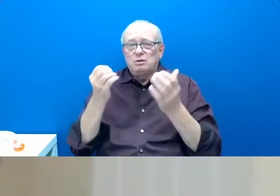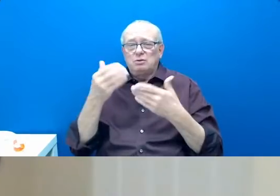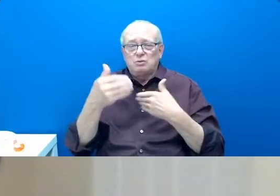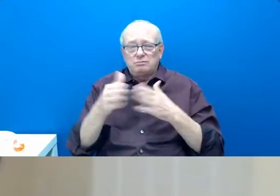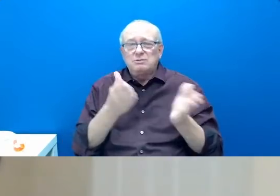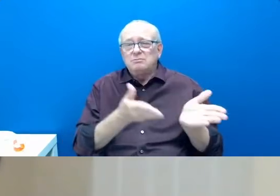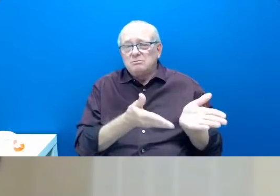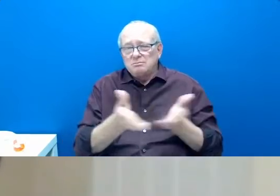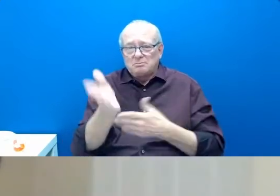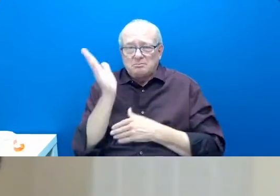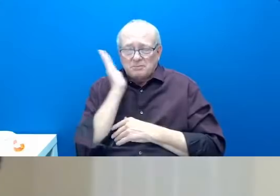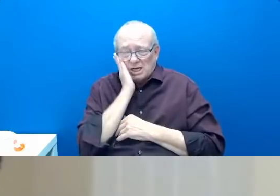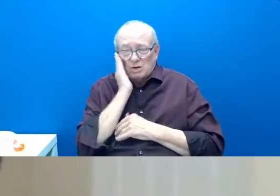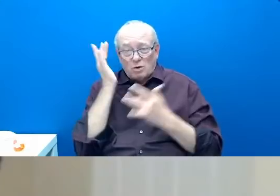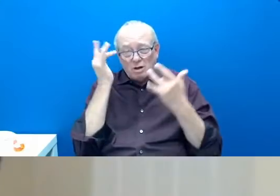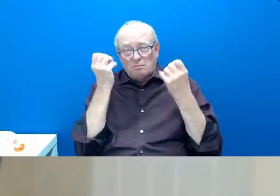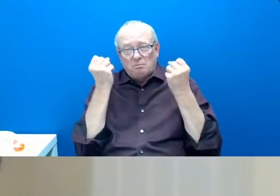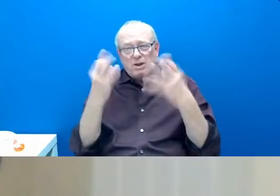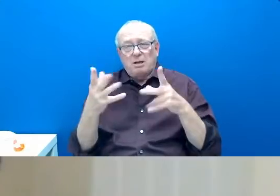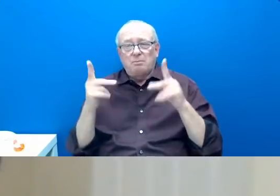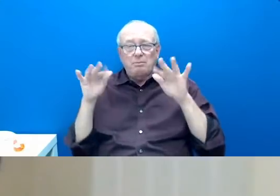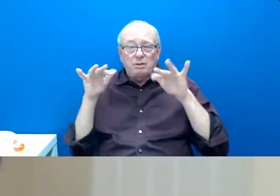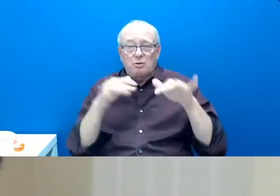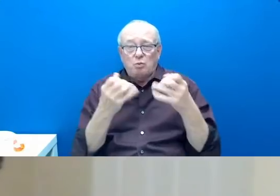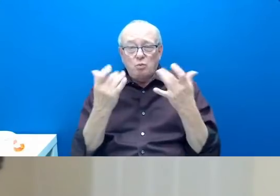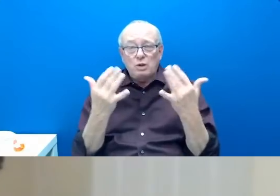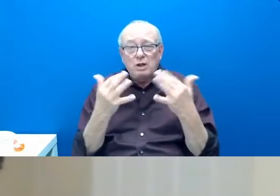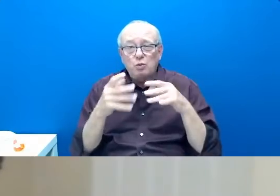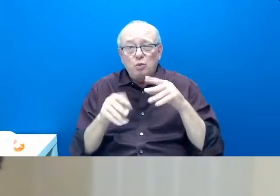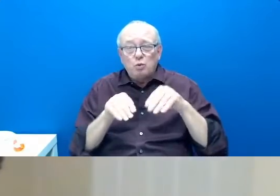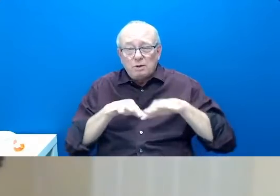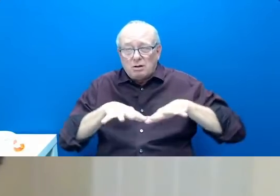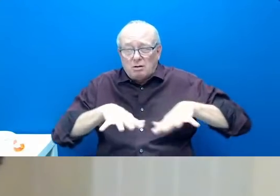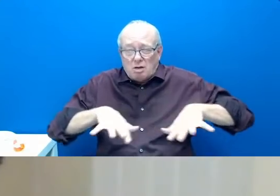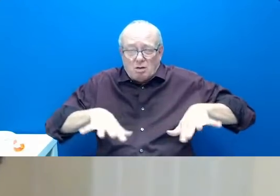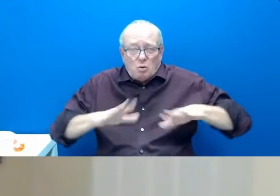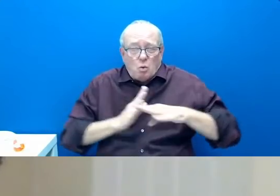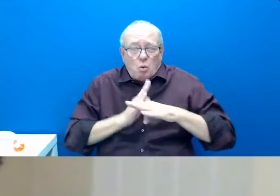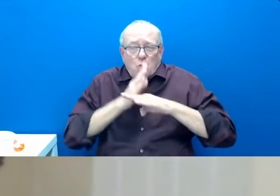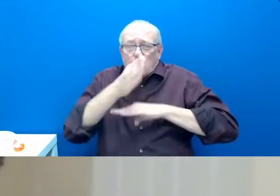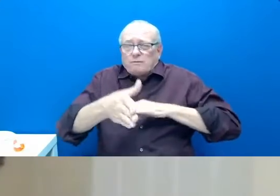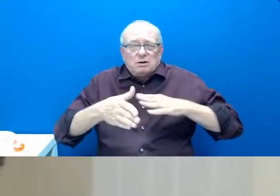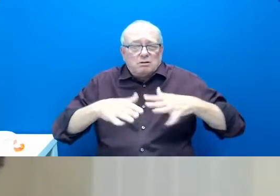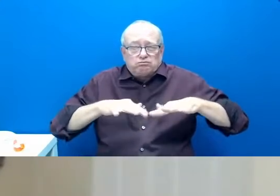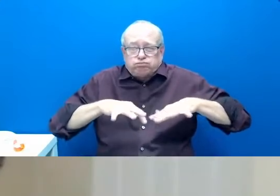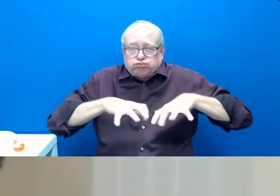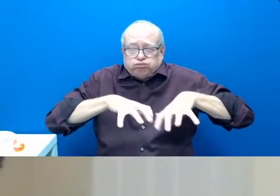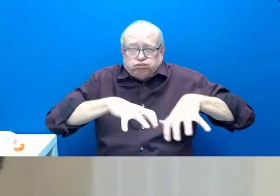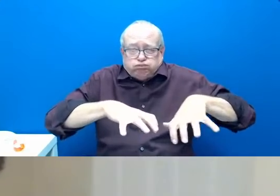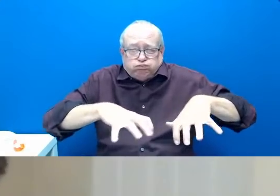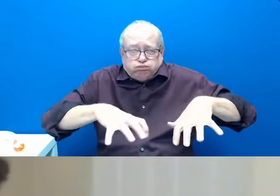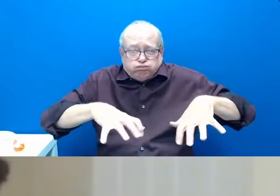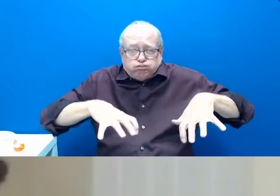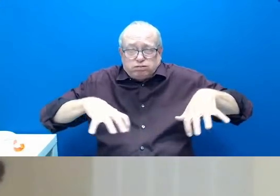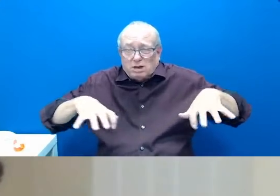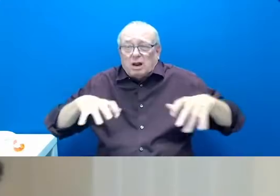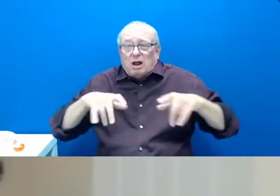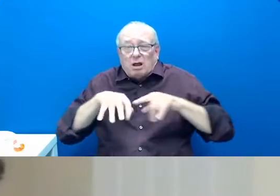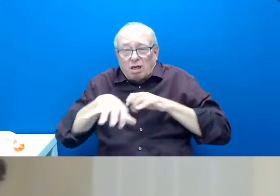were very busy. Their waiting room was overflowing into the stollery area.